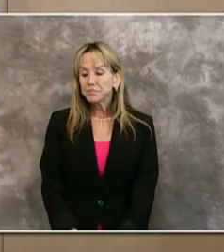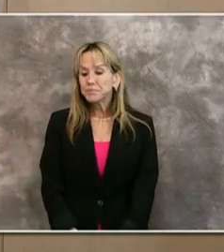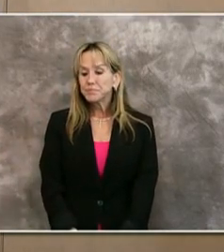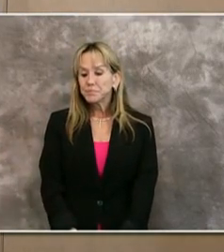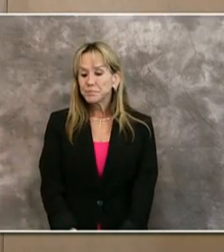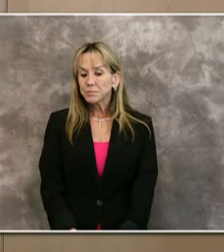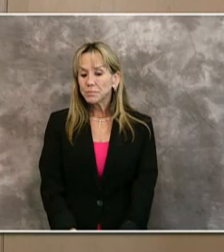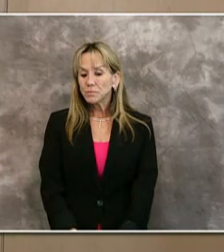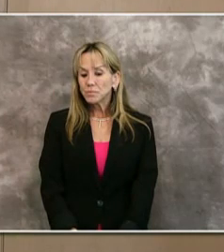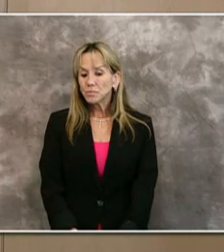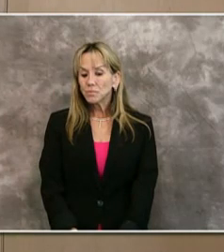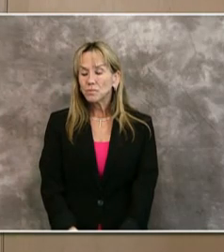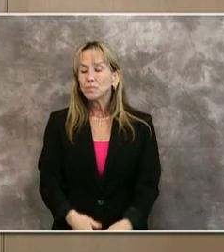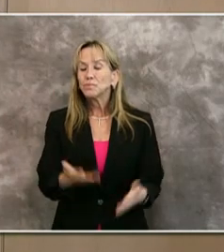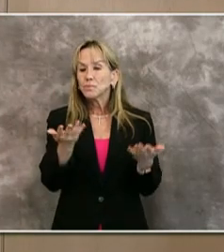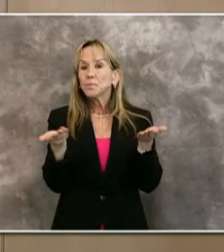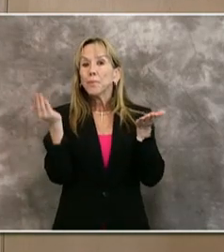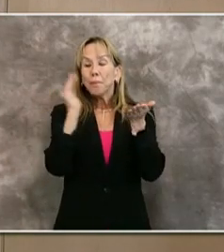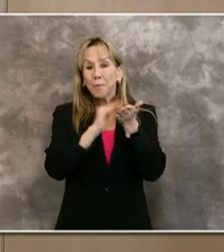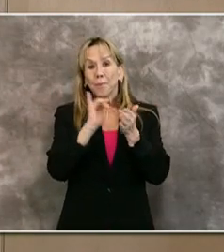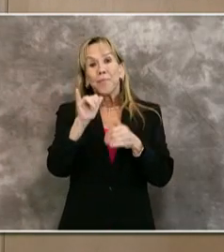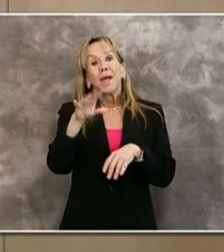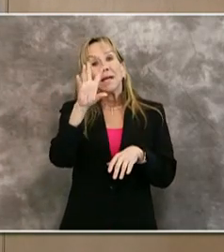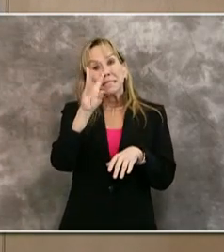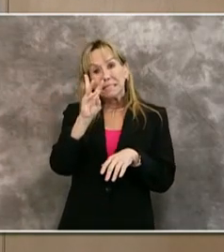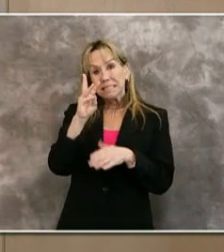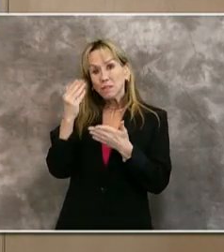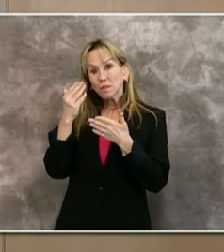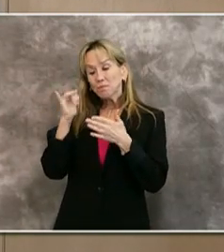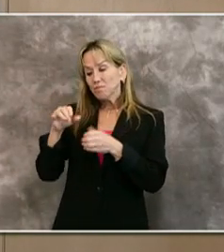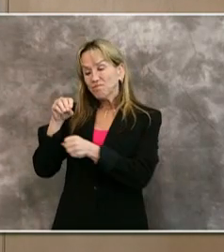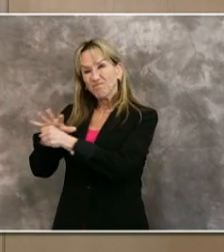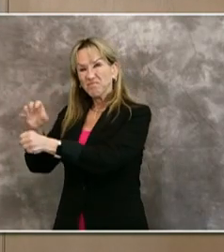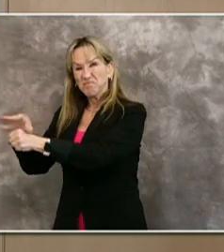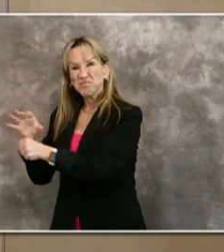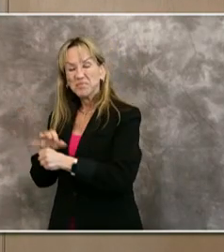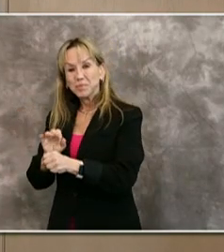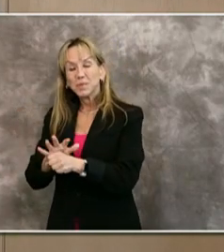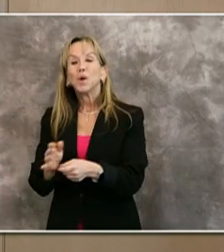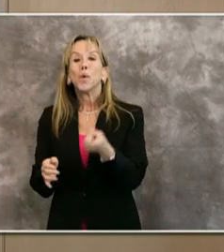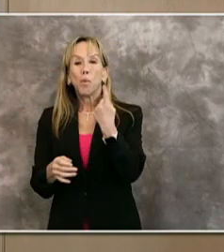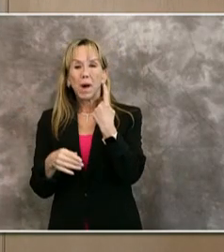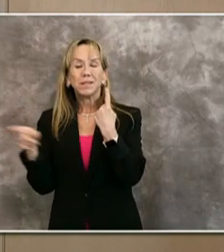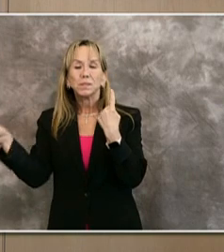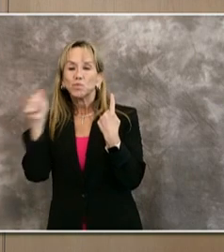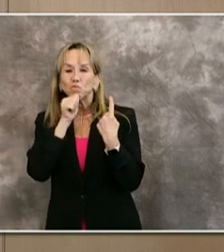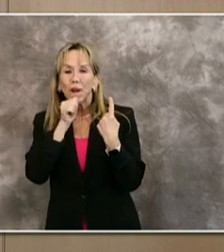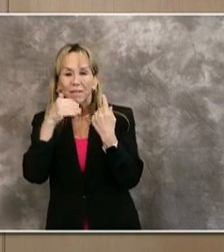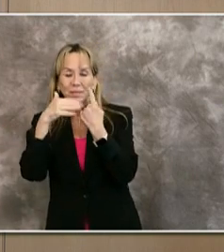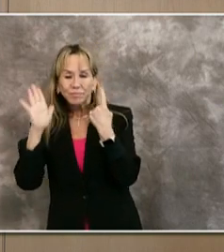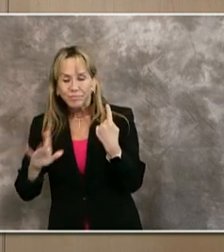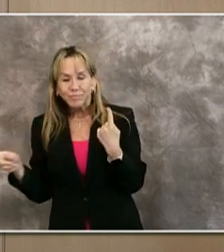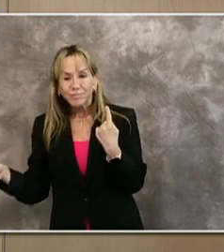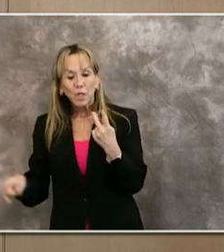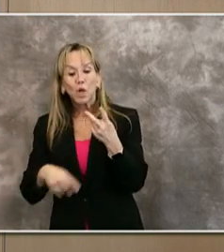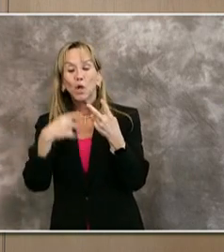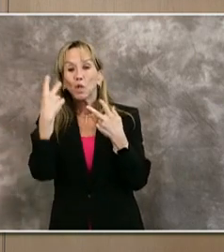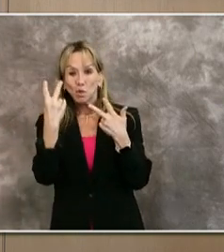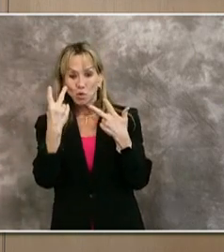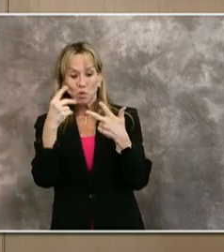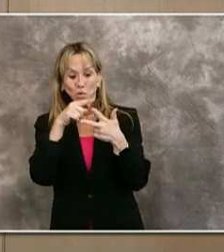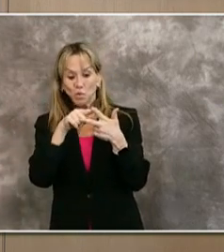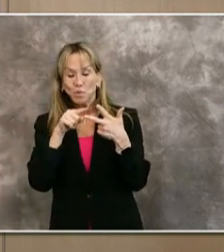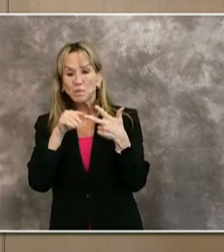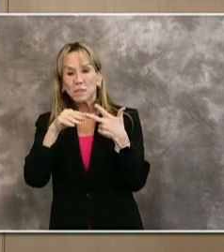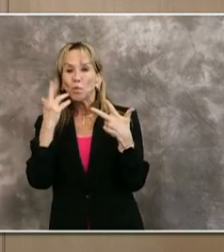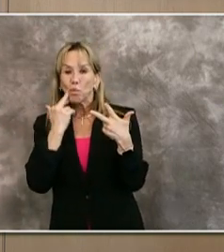So again, of the 6 community setting outbreaks, 1 is in a private residence, 2 are in